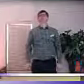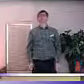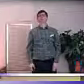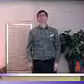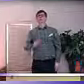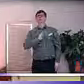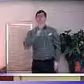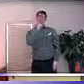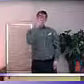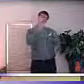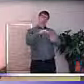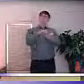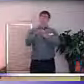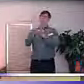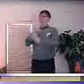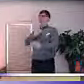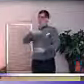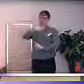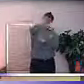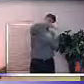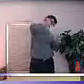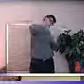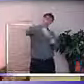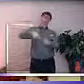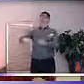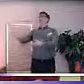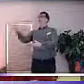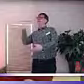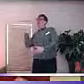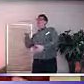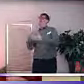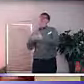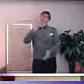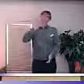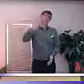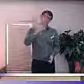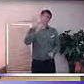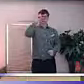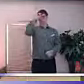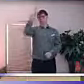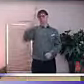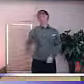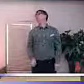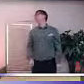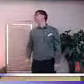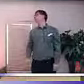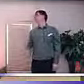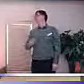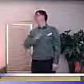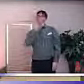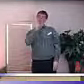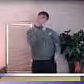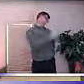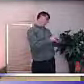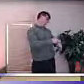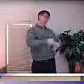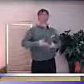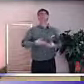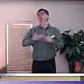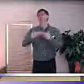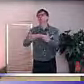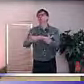You know what I'm going to do? I'm going to circle back to that question. You know, from the moment we are